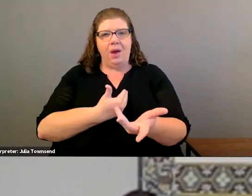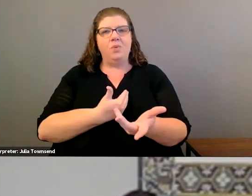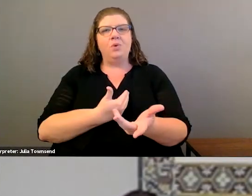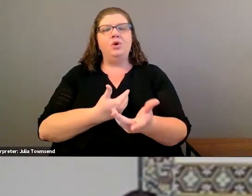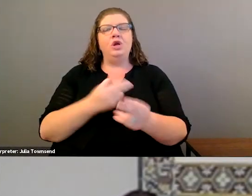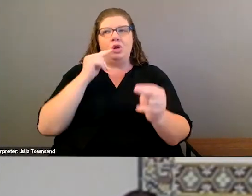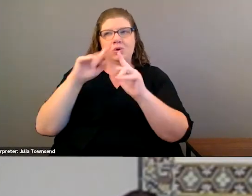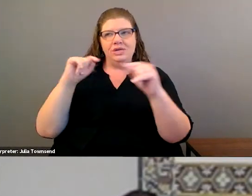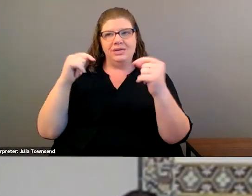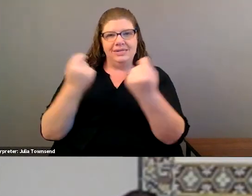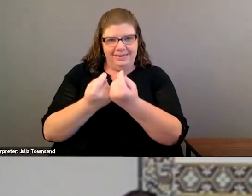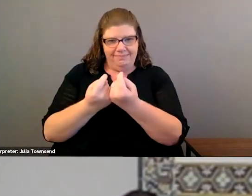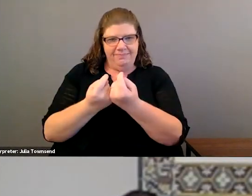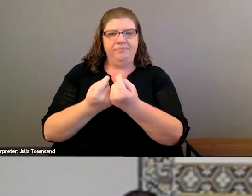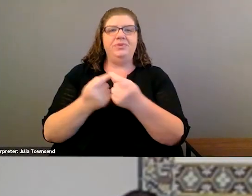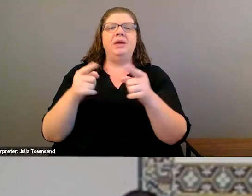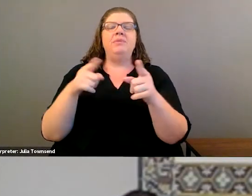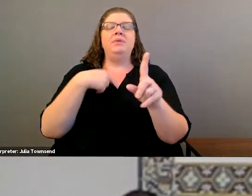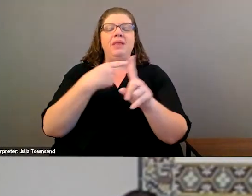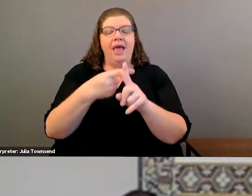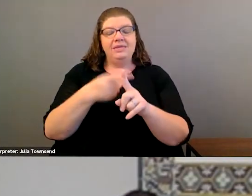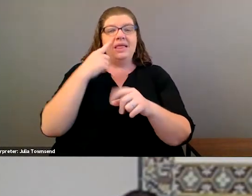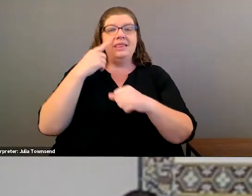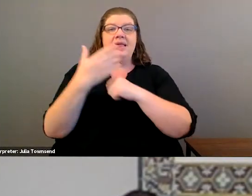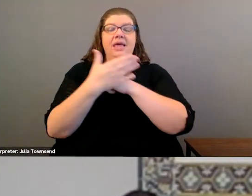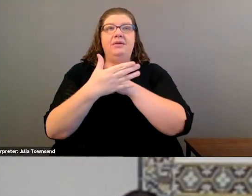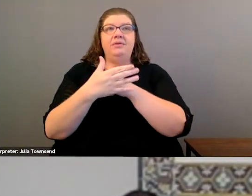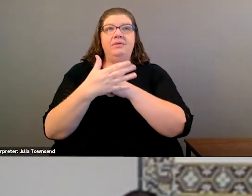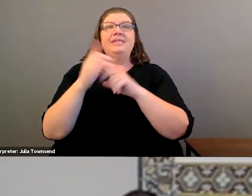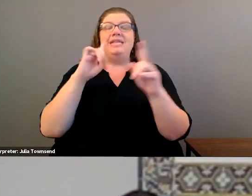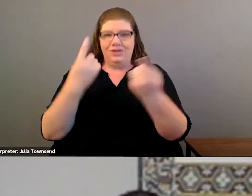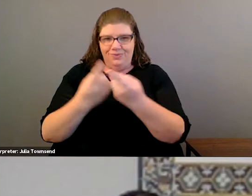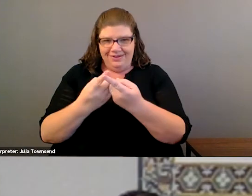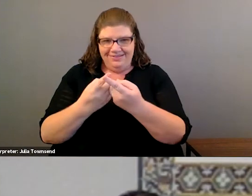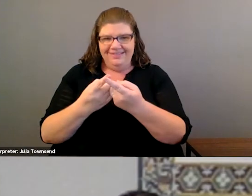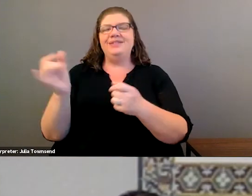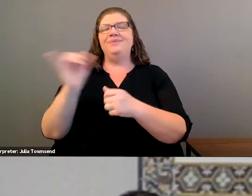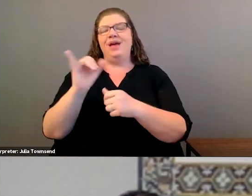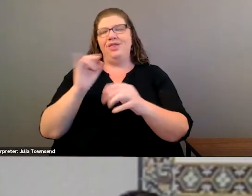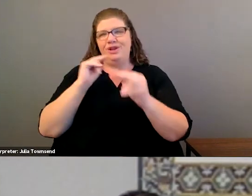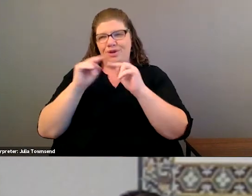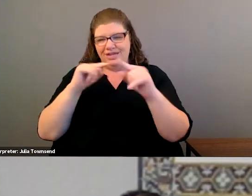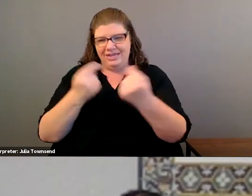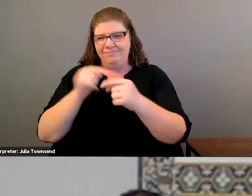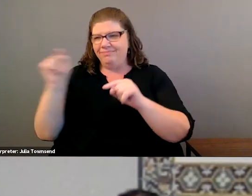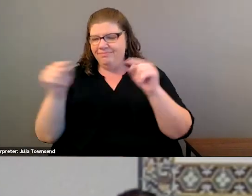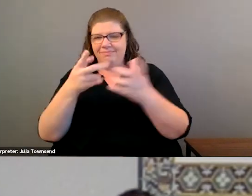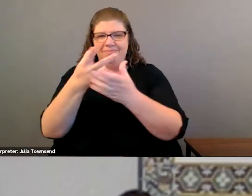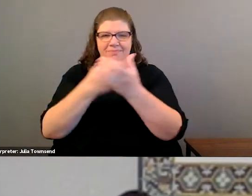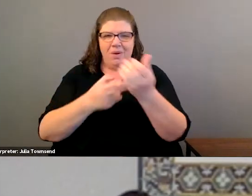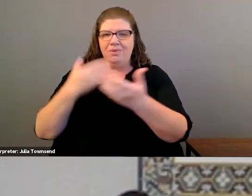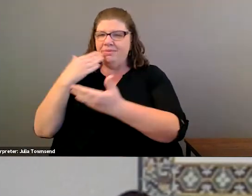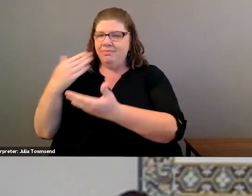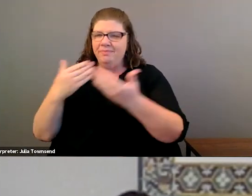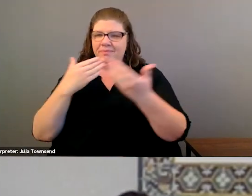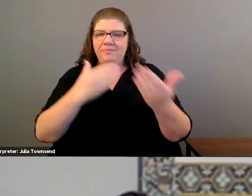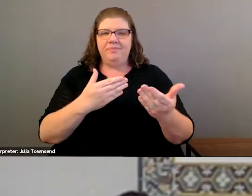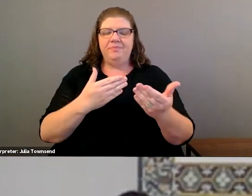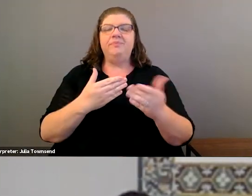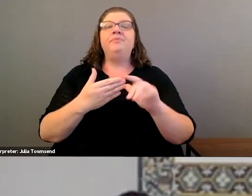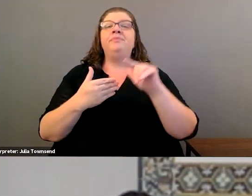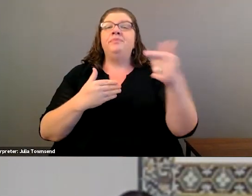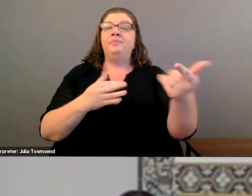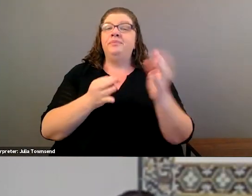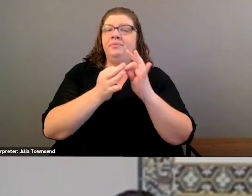negotiation team on the other side, as well as the the district negotiation team. Thank you. Any other comments?